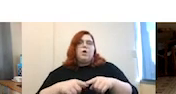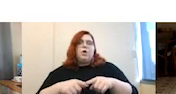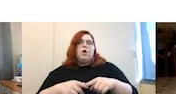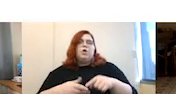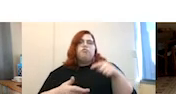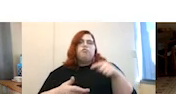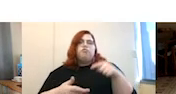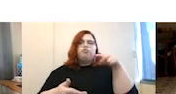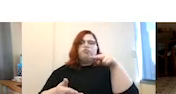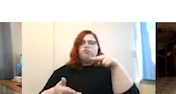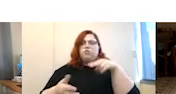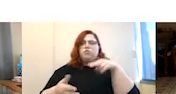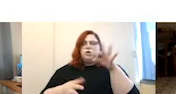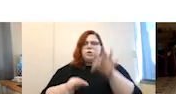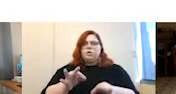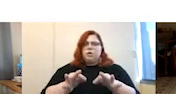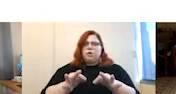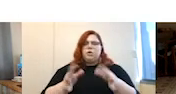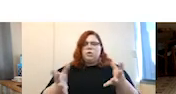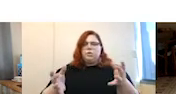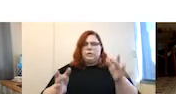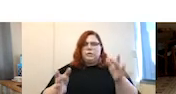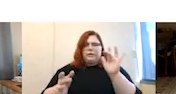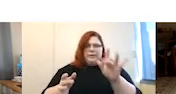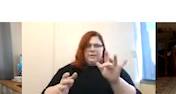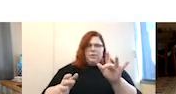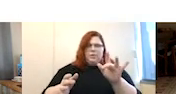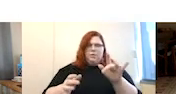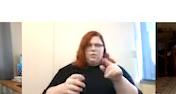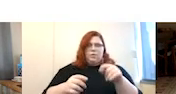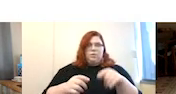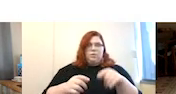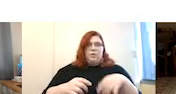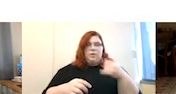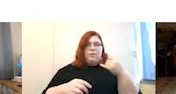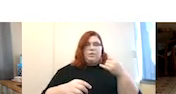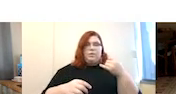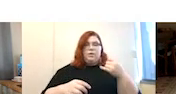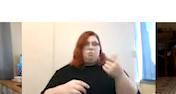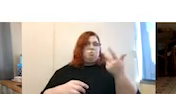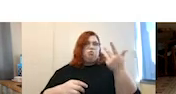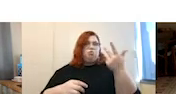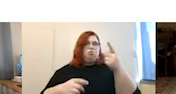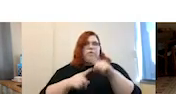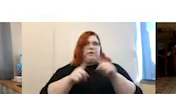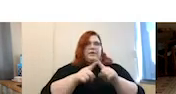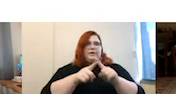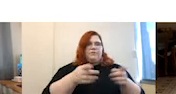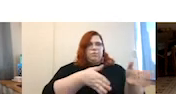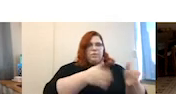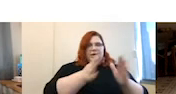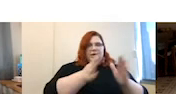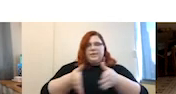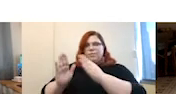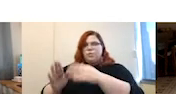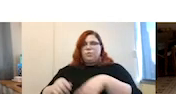be from this module 3 different outcomes, 1, 2, and 3.